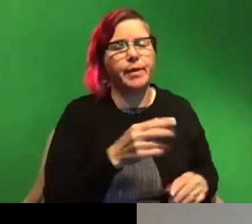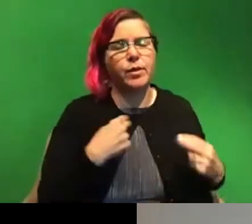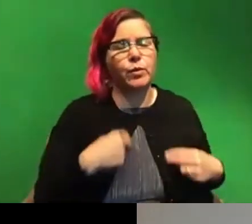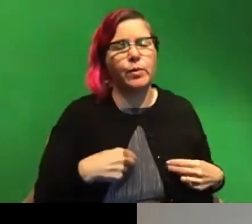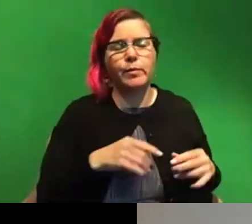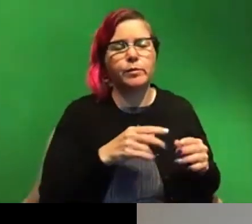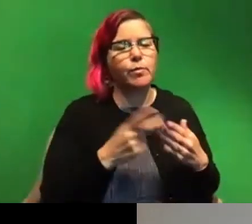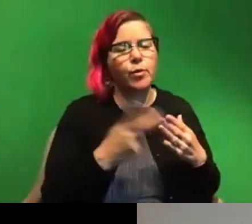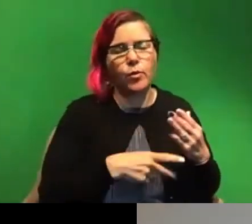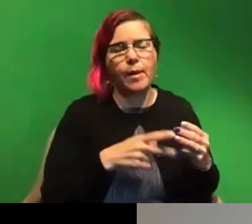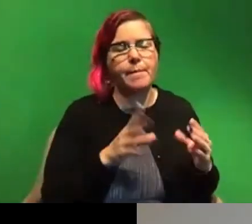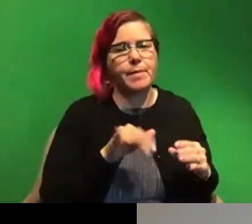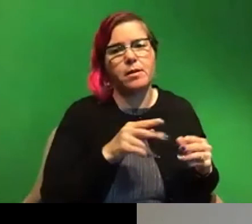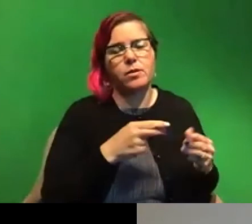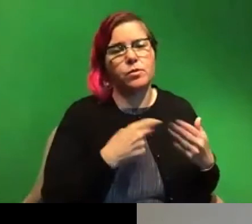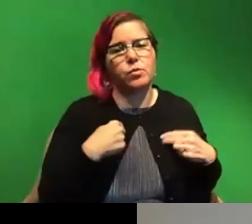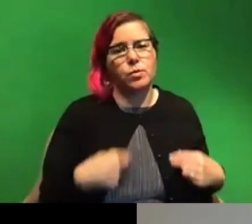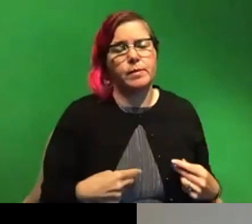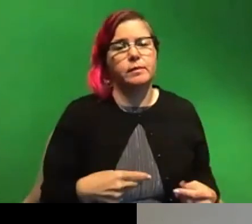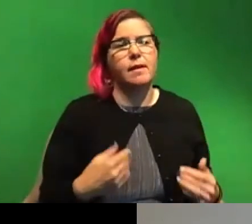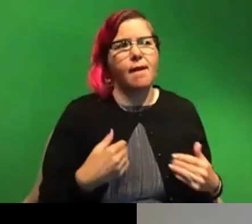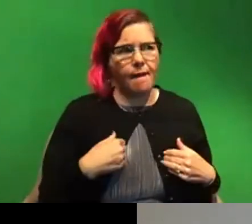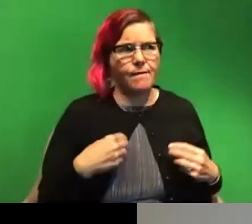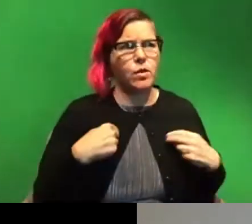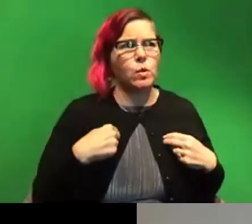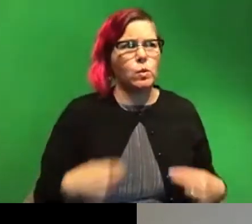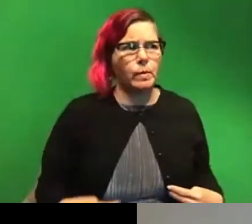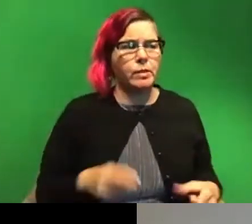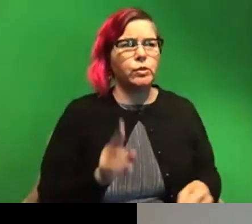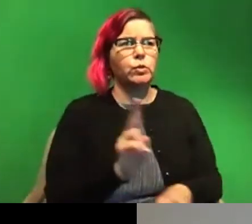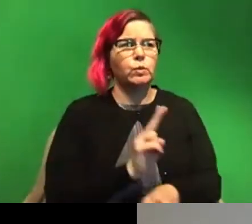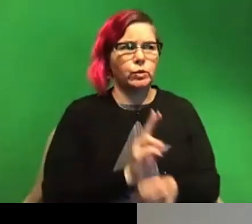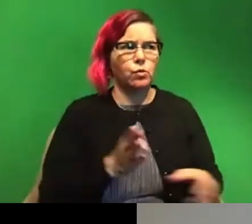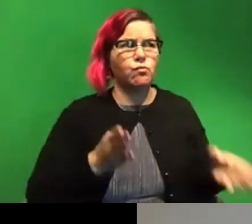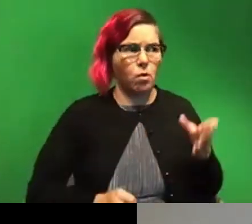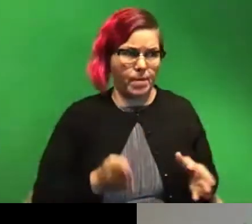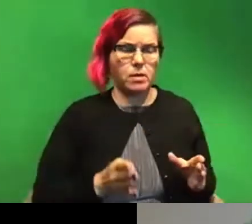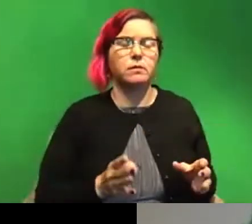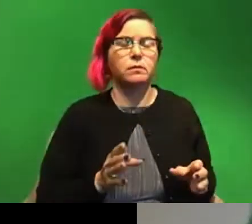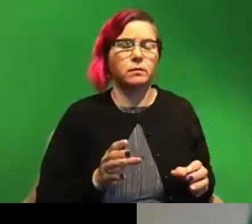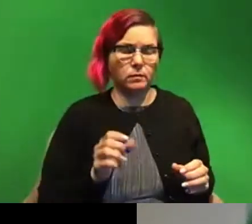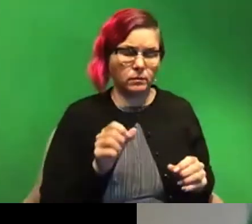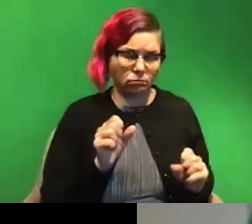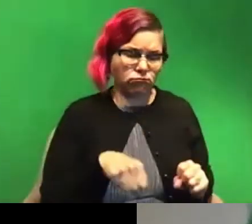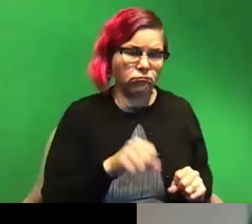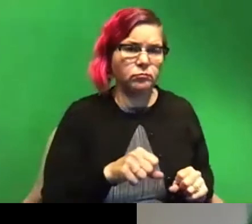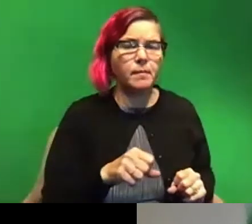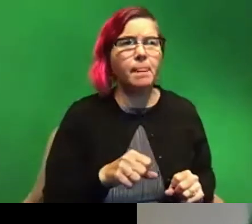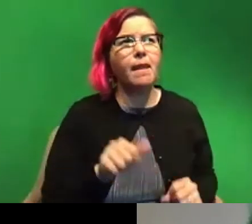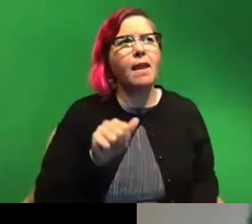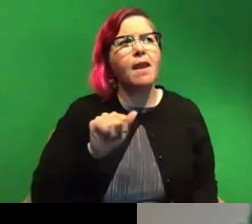things by humans. So we have humans using robots to do that. I guess essentially